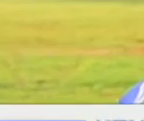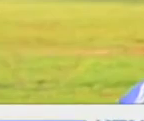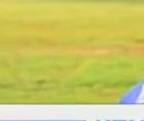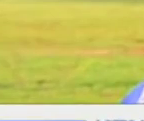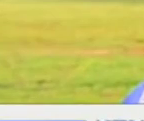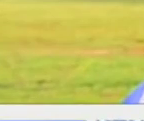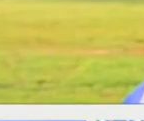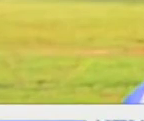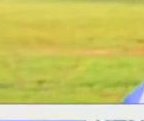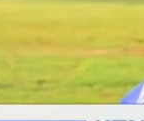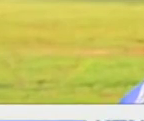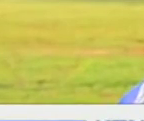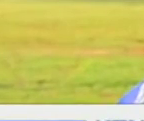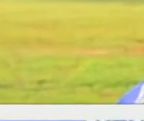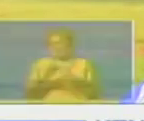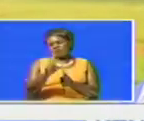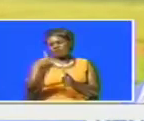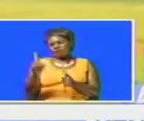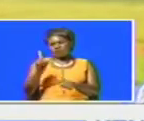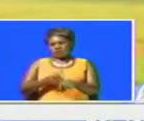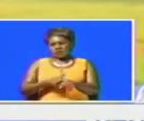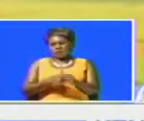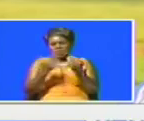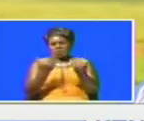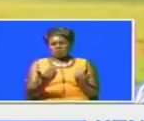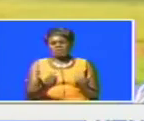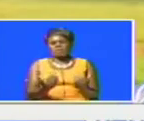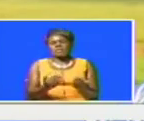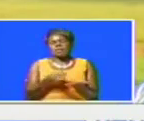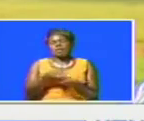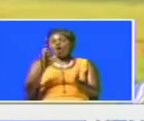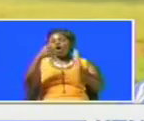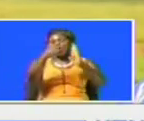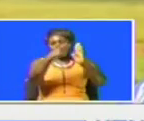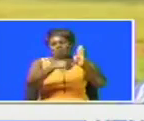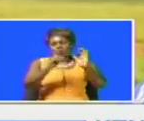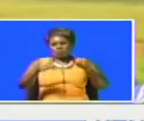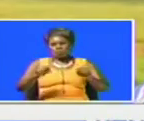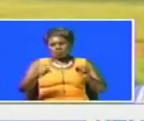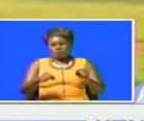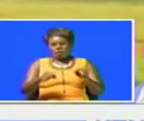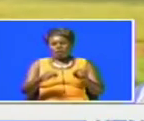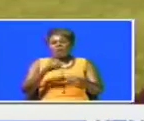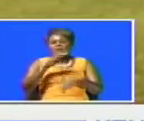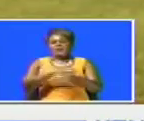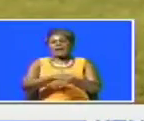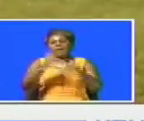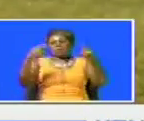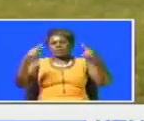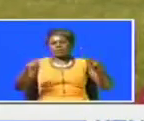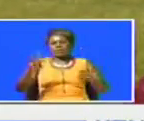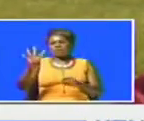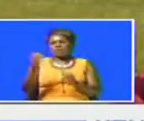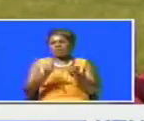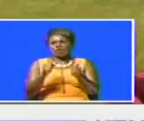So we will take each match at a time because we need as much as so many points that we can harvest from those four games. Just very